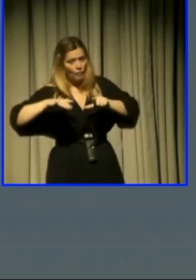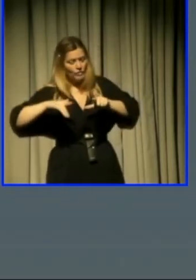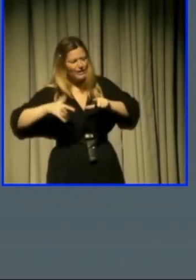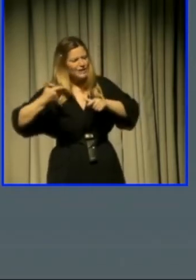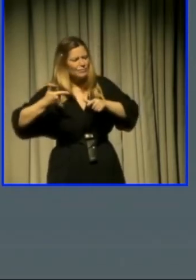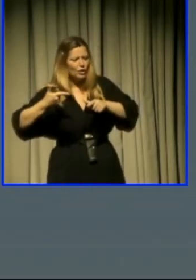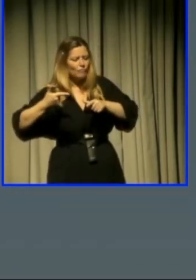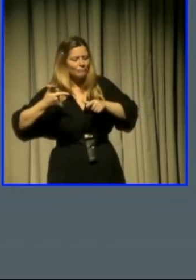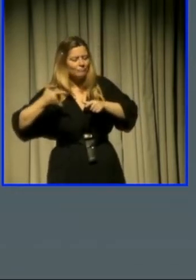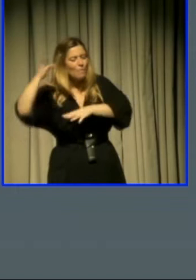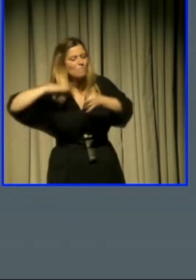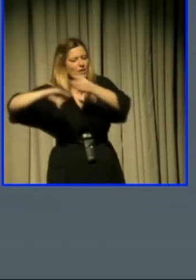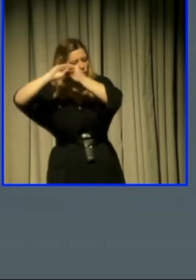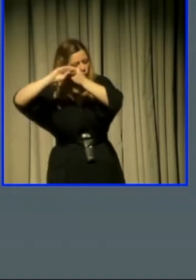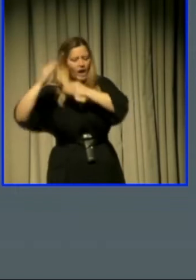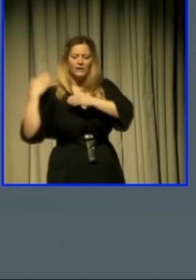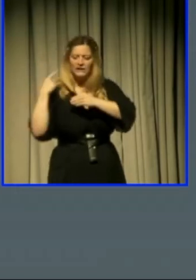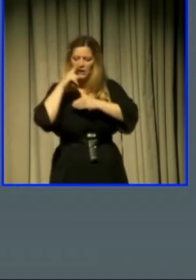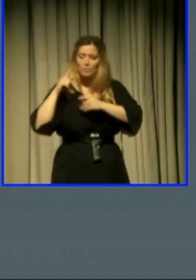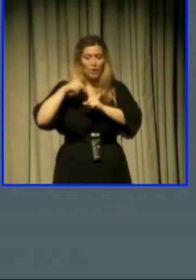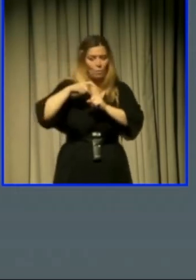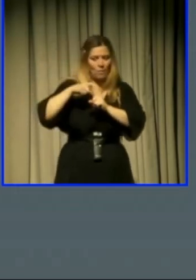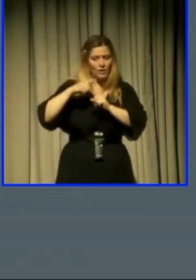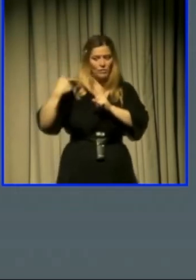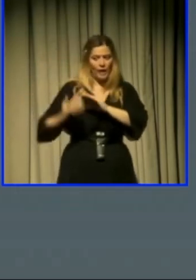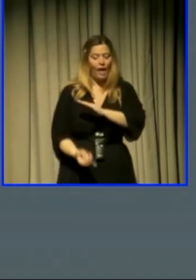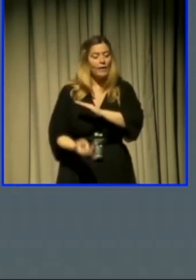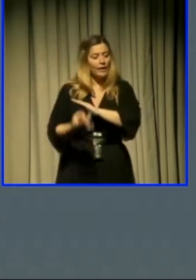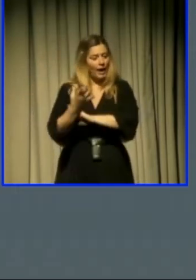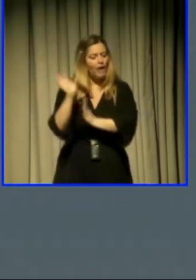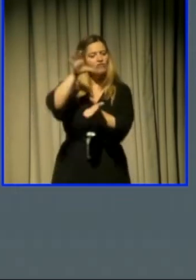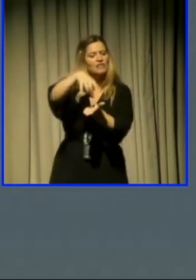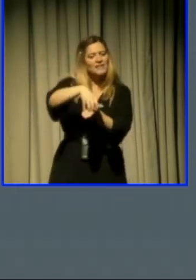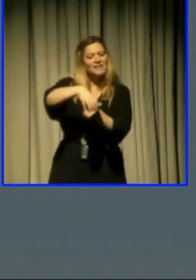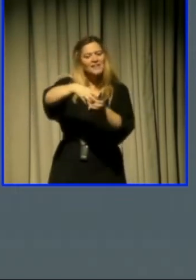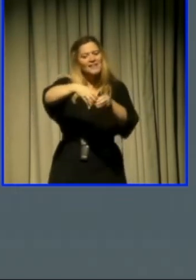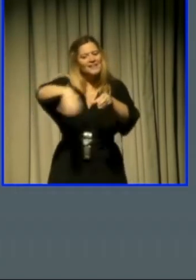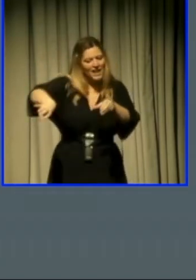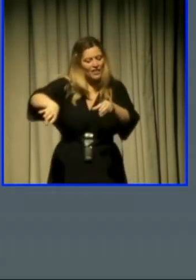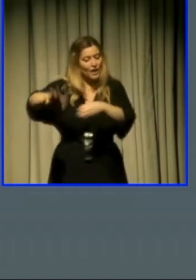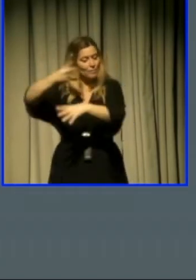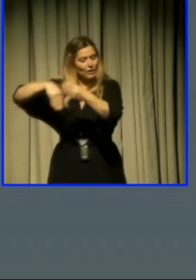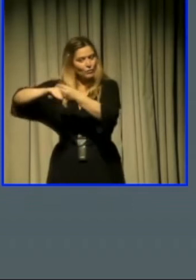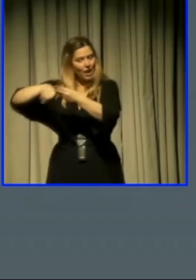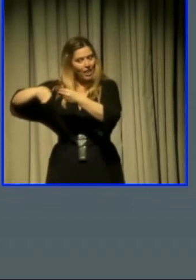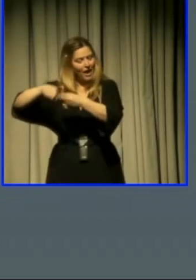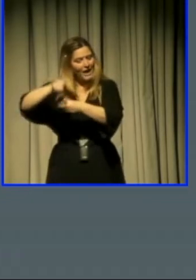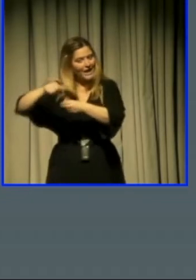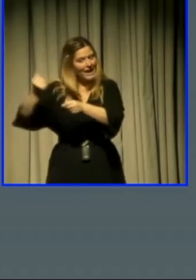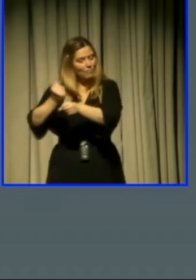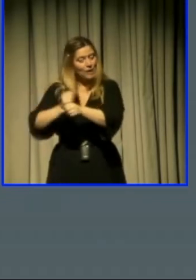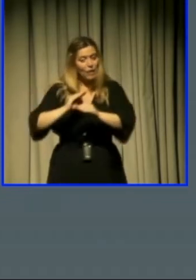last year, they created virtual headquarters where employees can create avatars to roam around